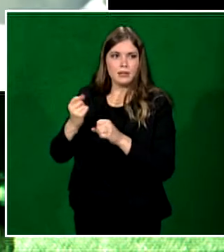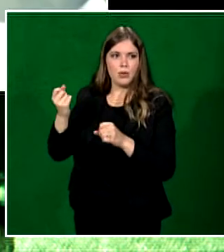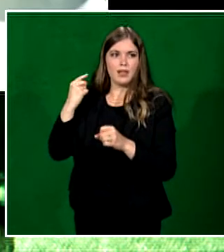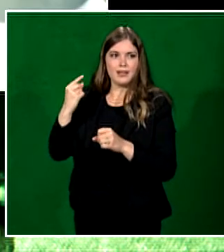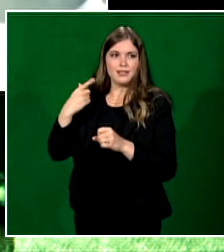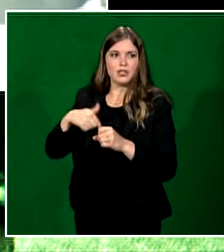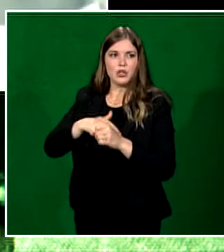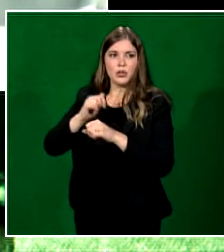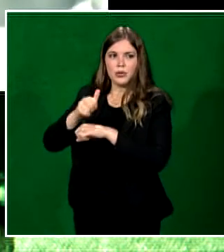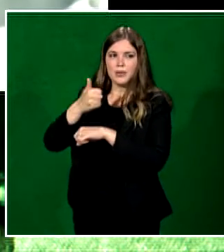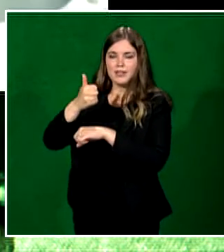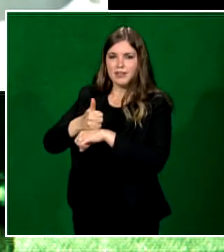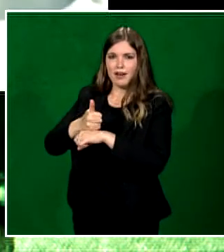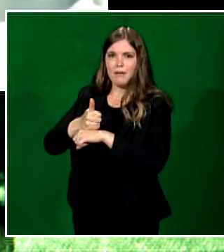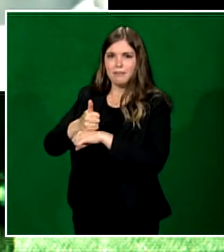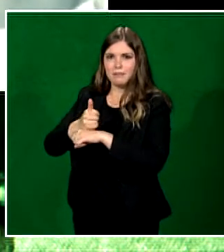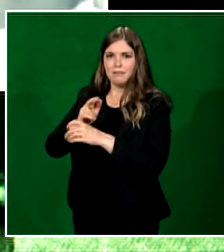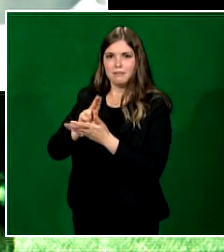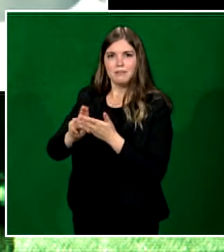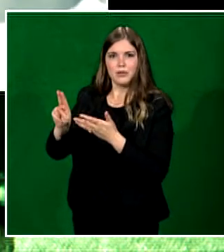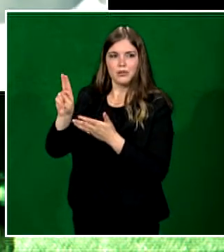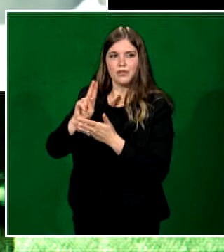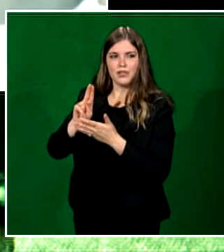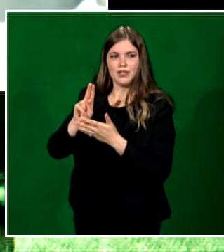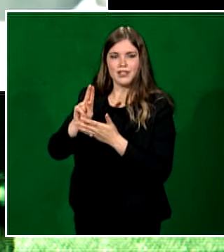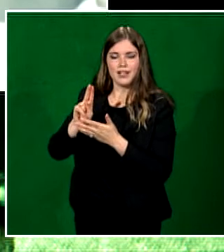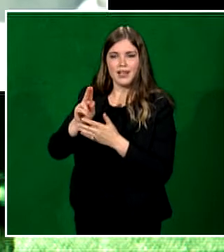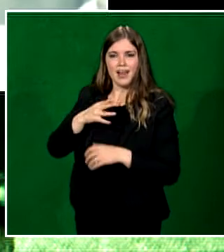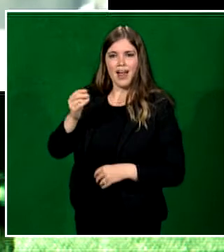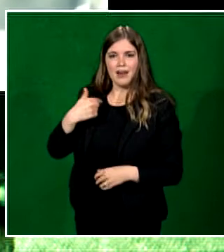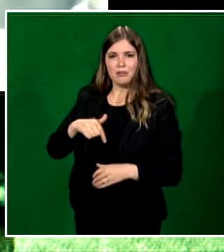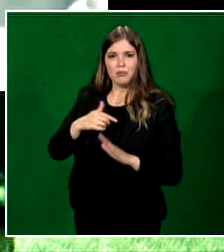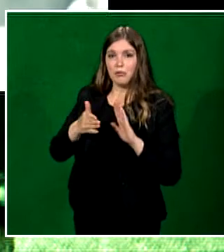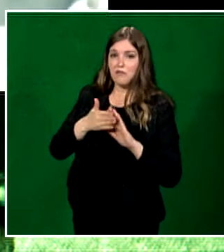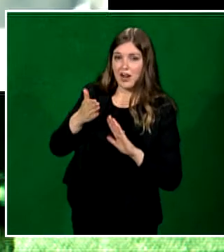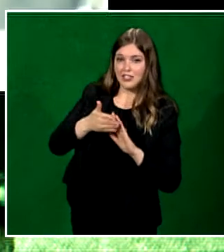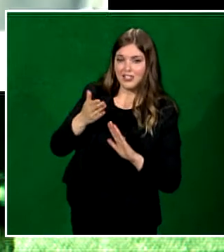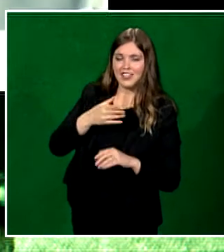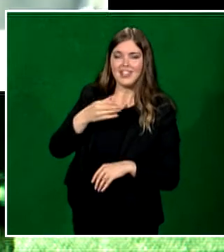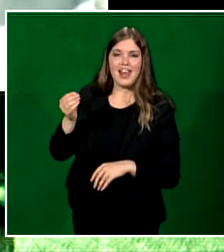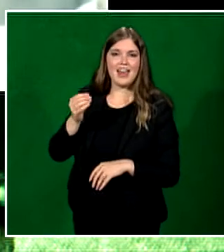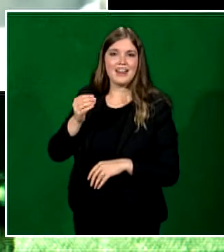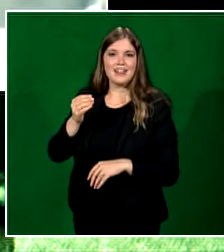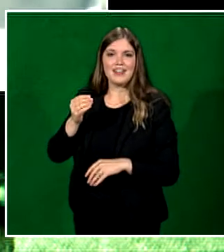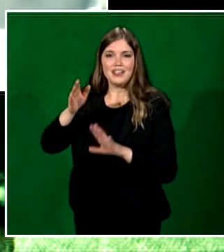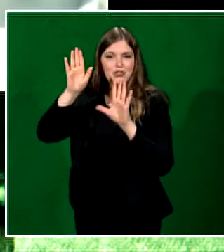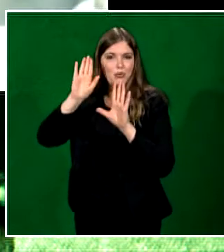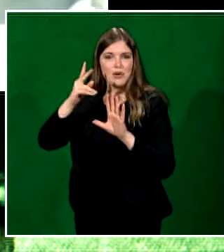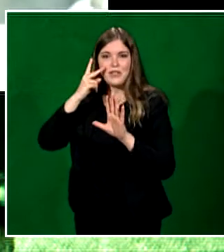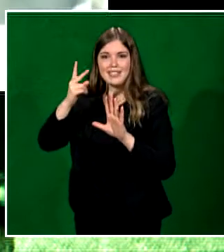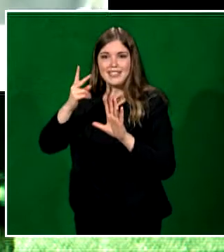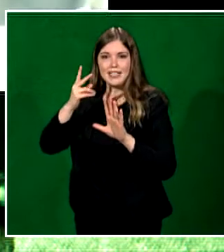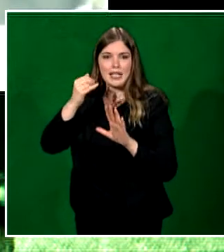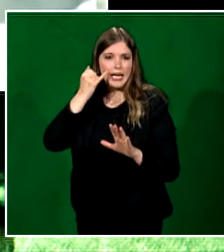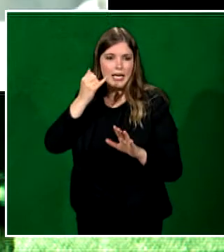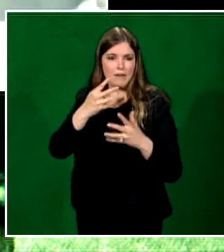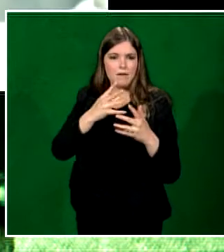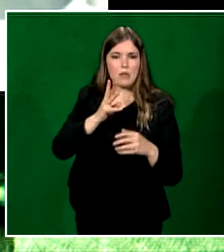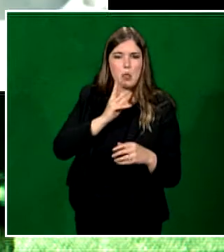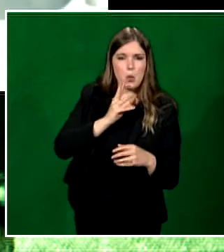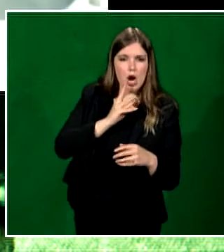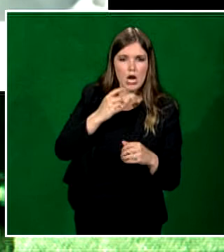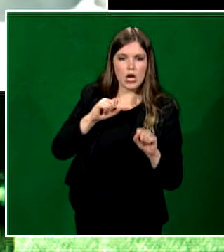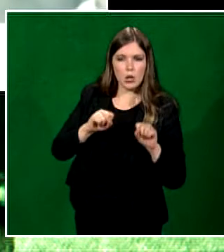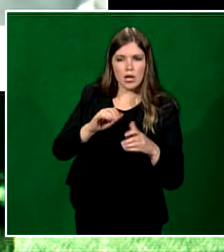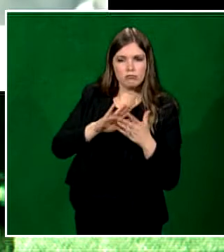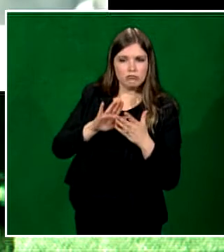at the university, and to date, it's well functioning and it's being monitored to see whether the water it produces is meeting